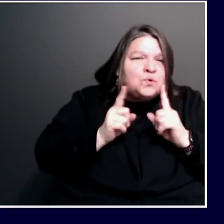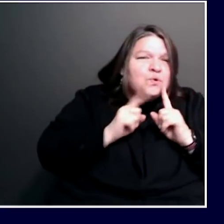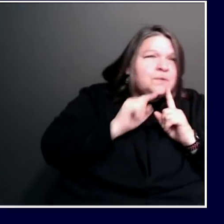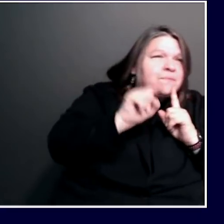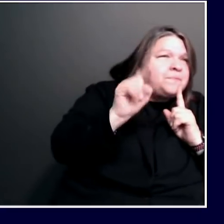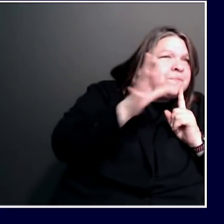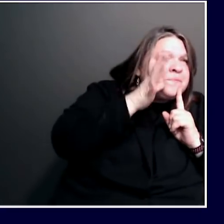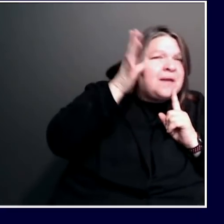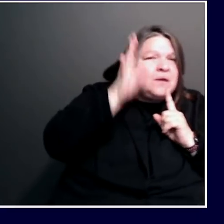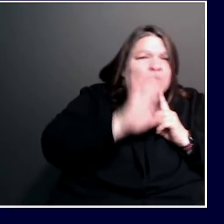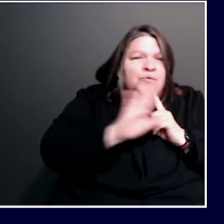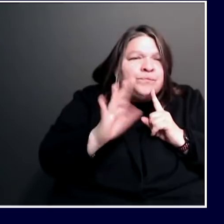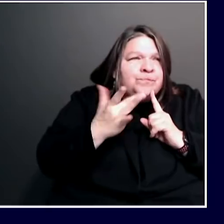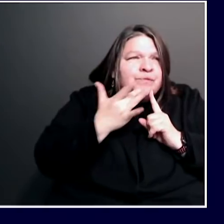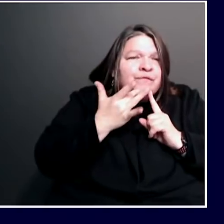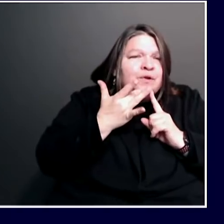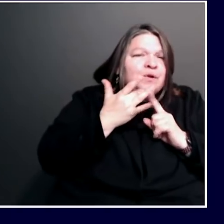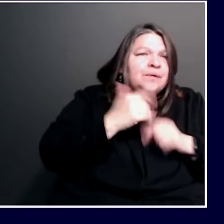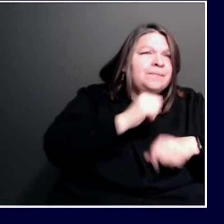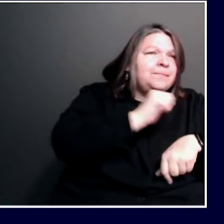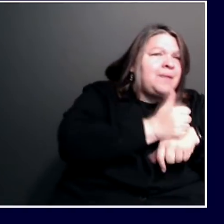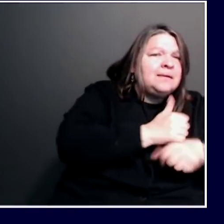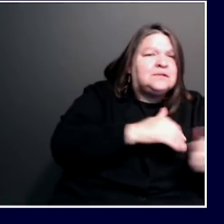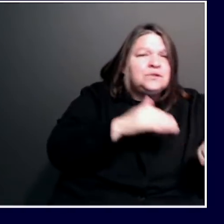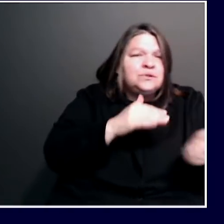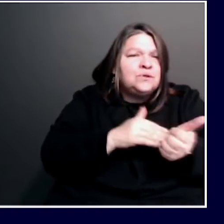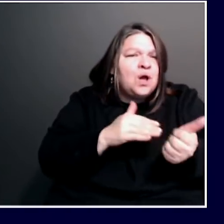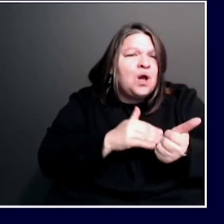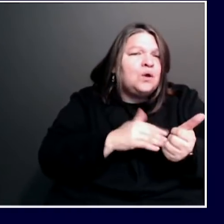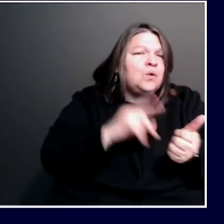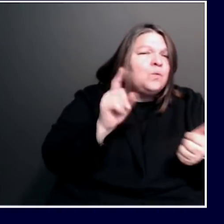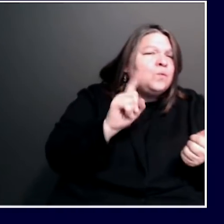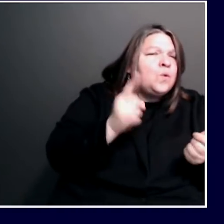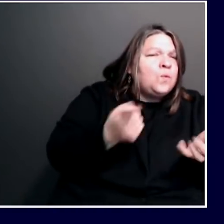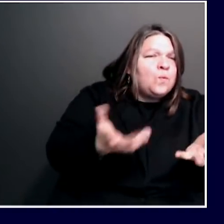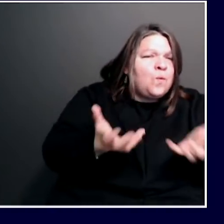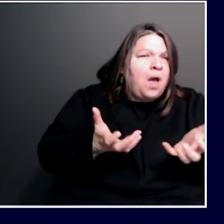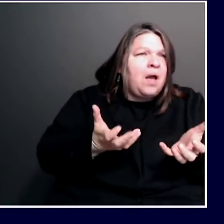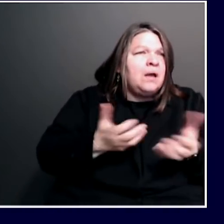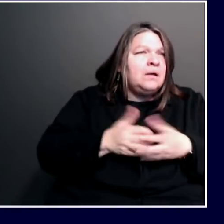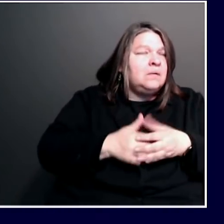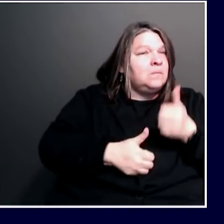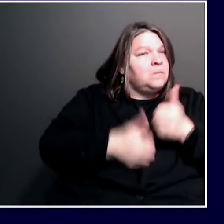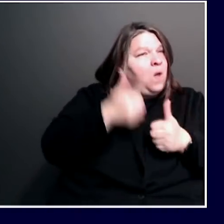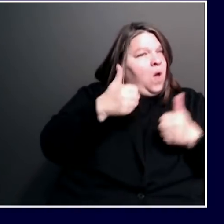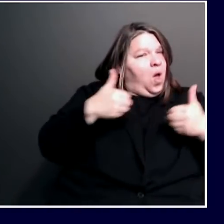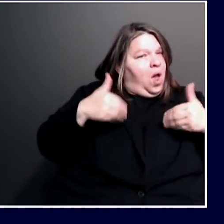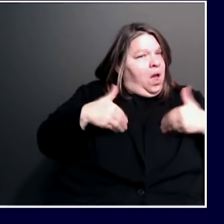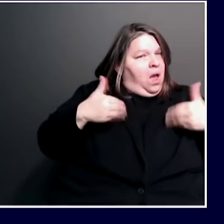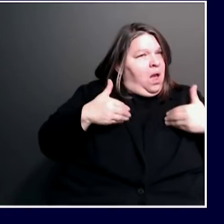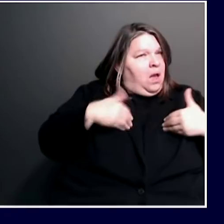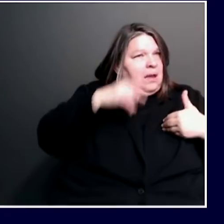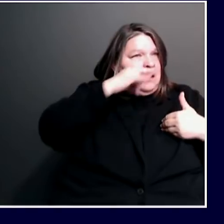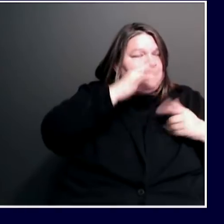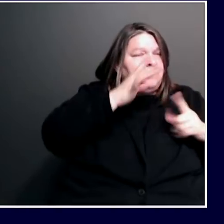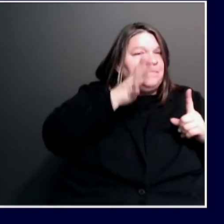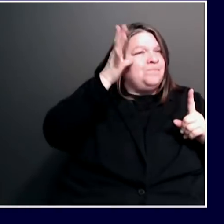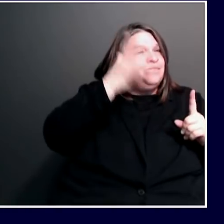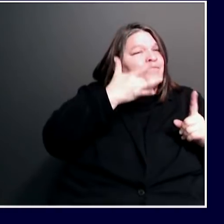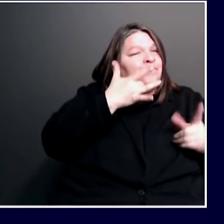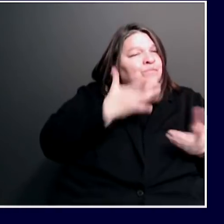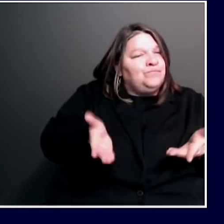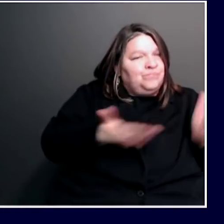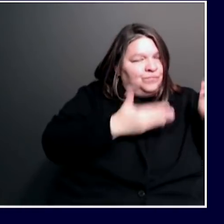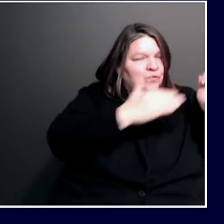are. We have heard, even with the 5 to 11-year-old group, that the younger kids, many parents preferred to take those kids to their